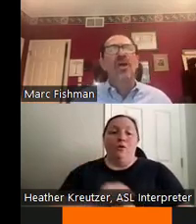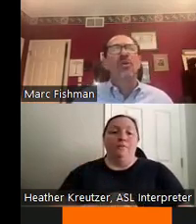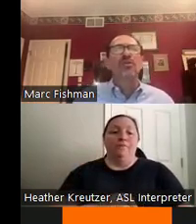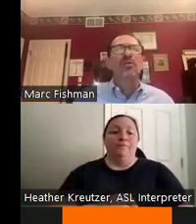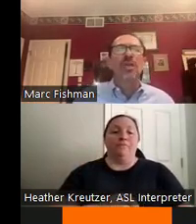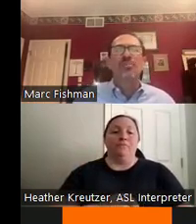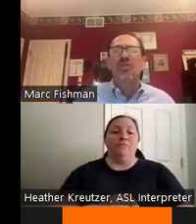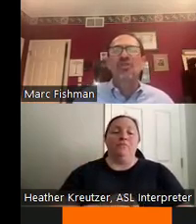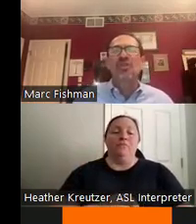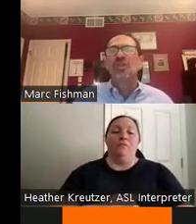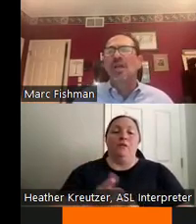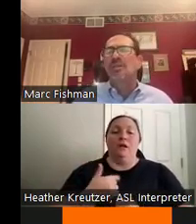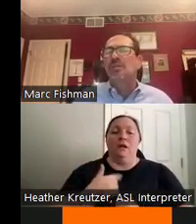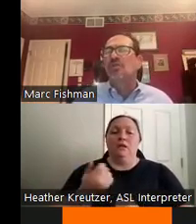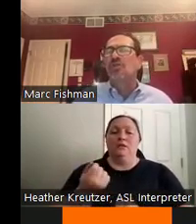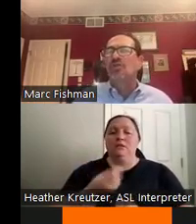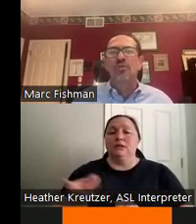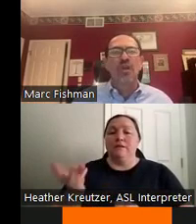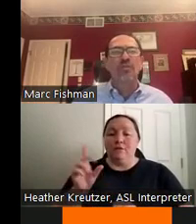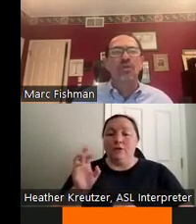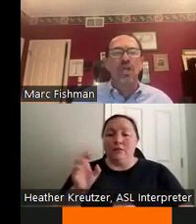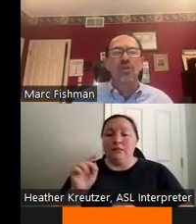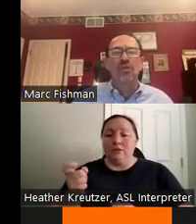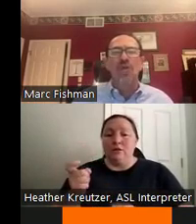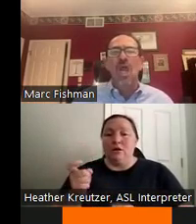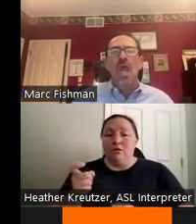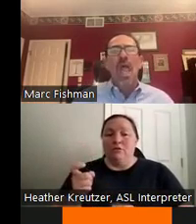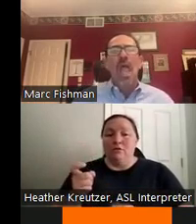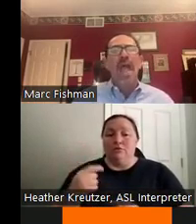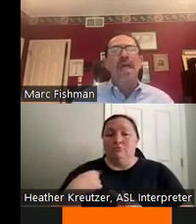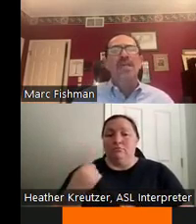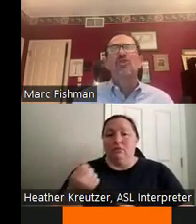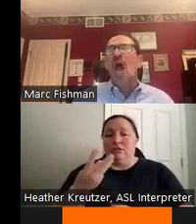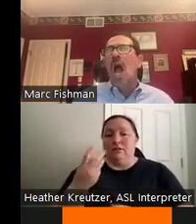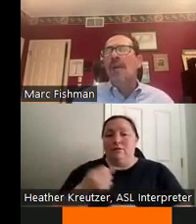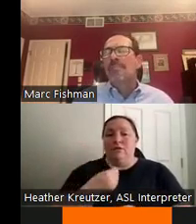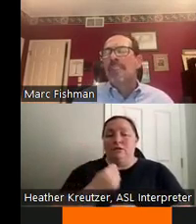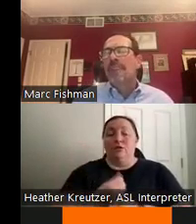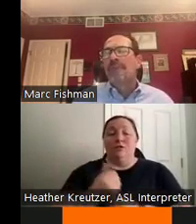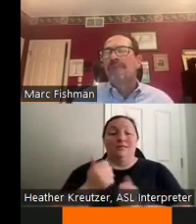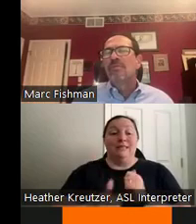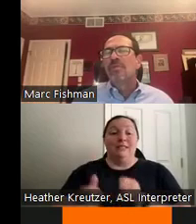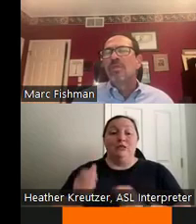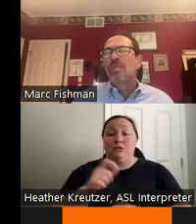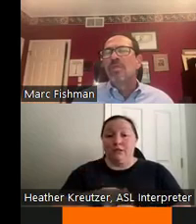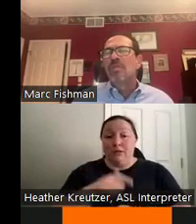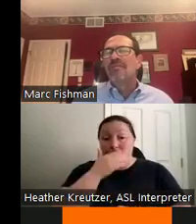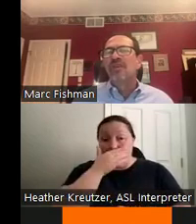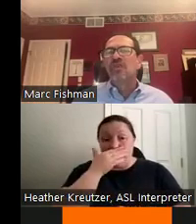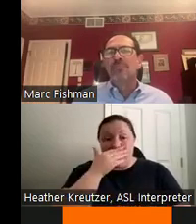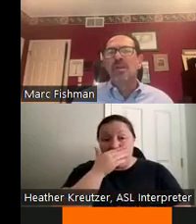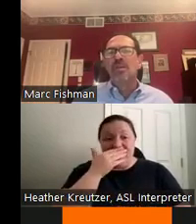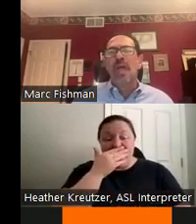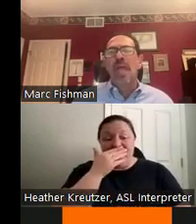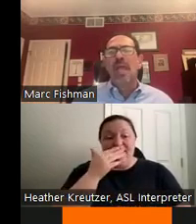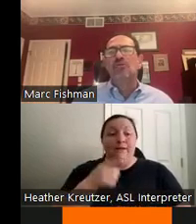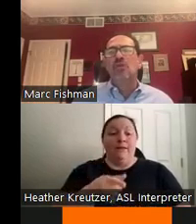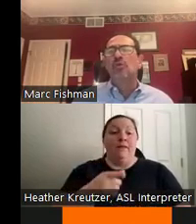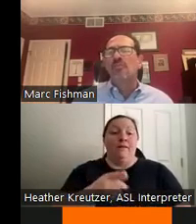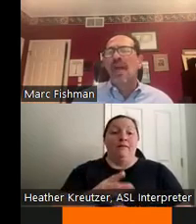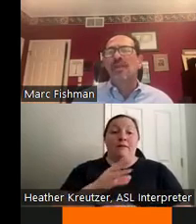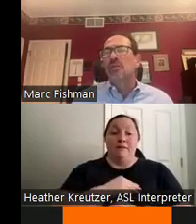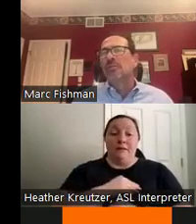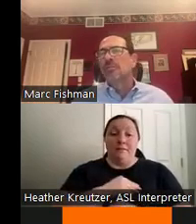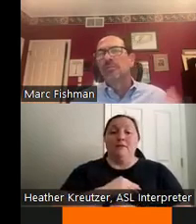they've had several inpatient detox admissions over several years. And each time, they've accepted